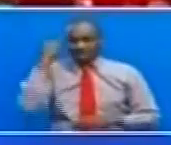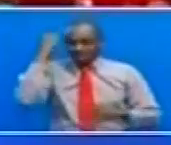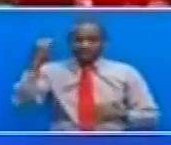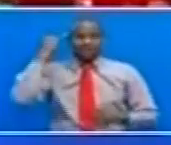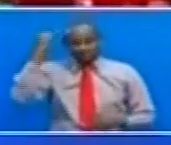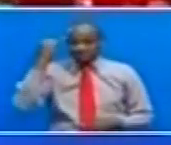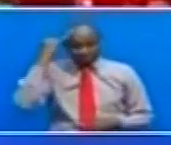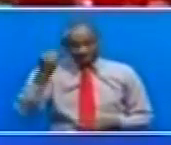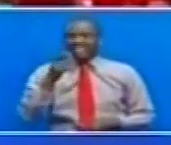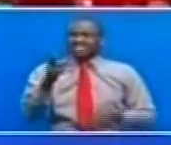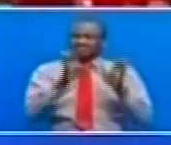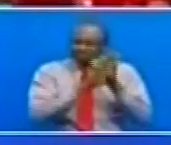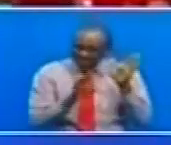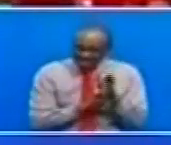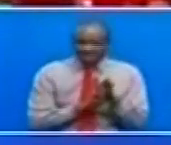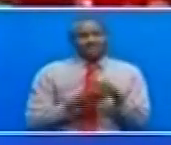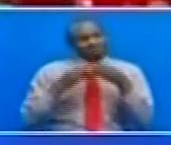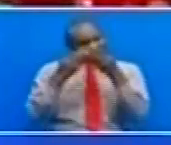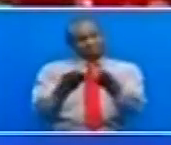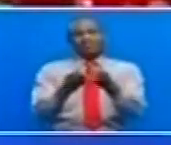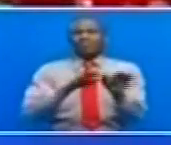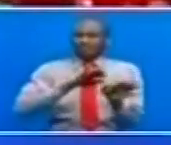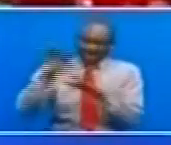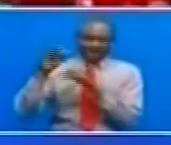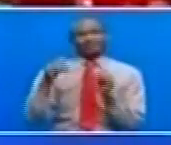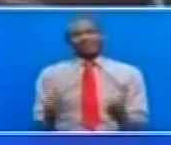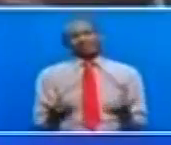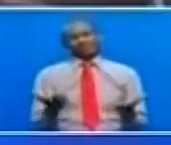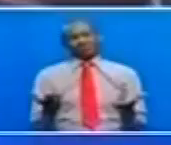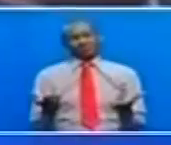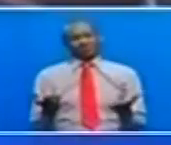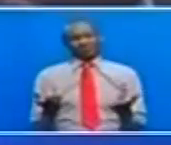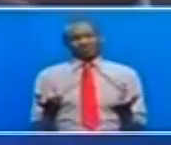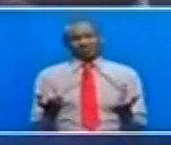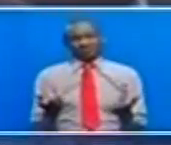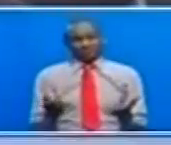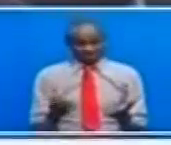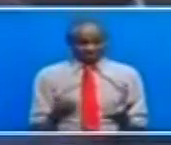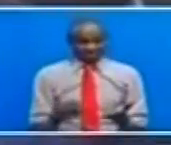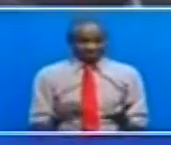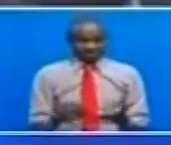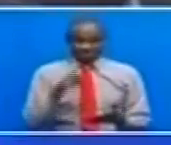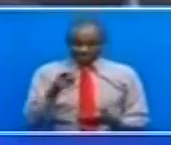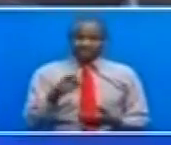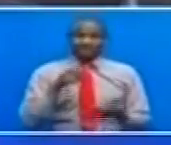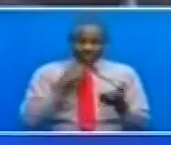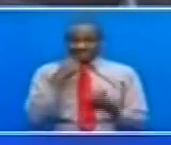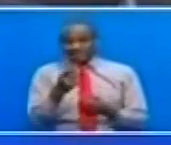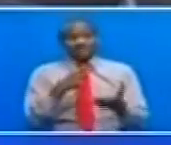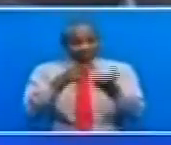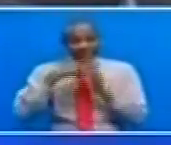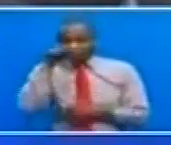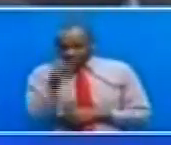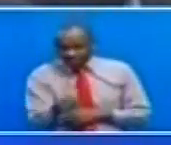imaginations since the bill is yet to be committed to the floor of the National Assembly. Standing orders prevent us from preempting debate